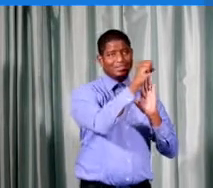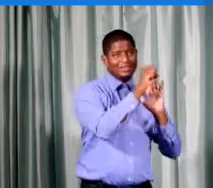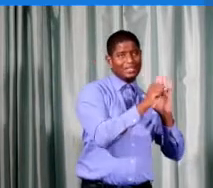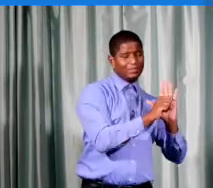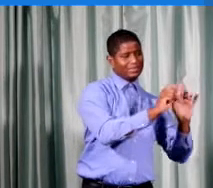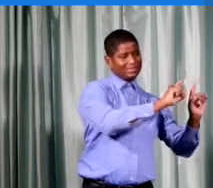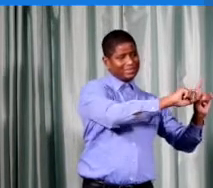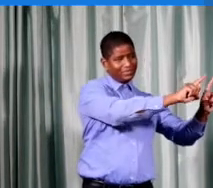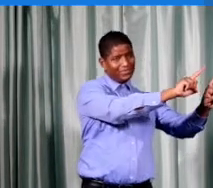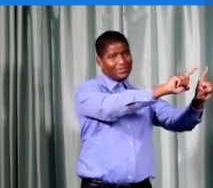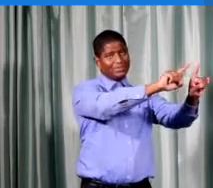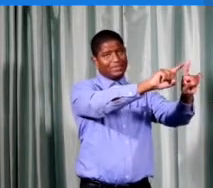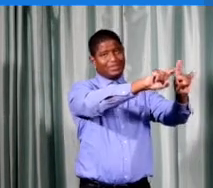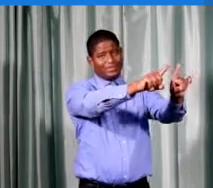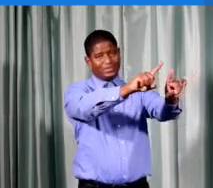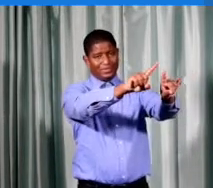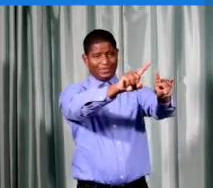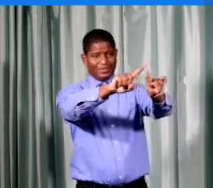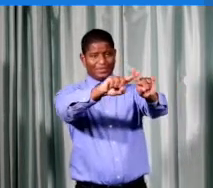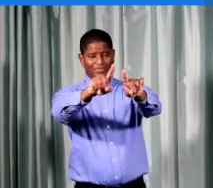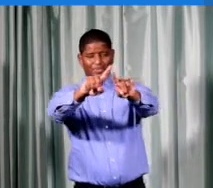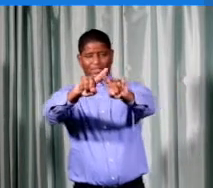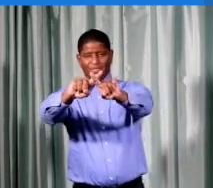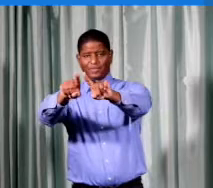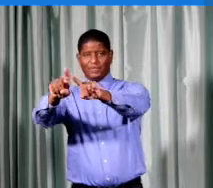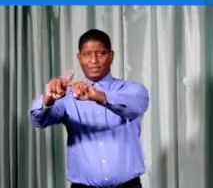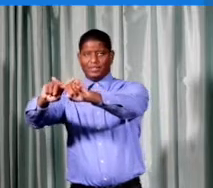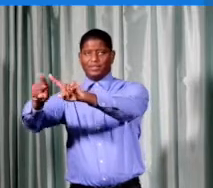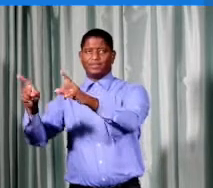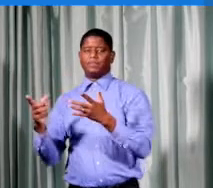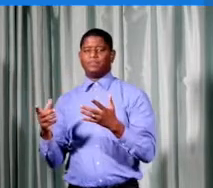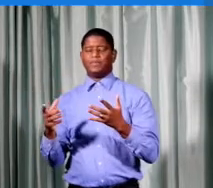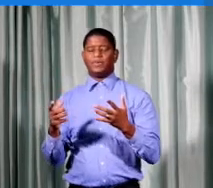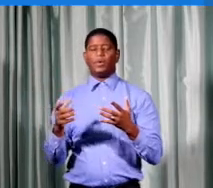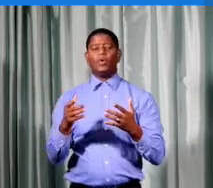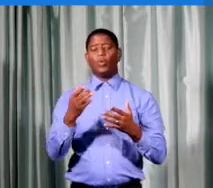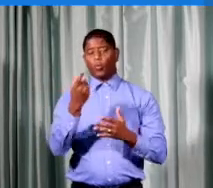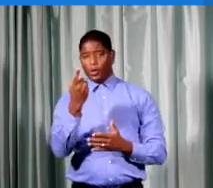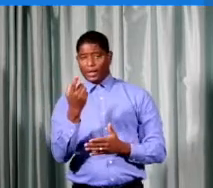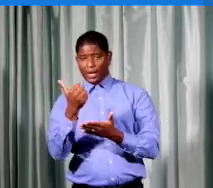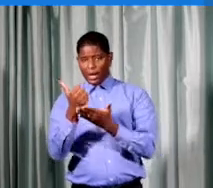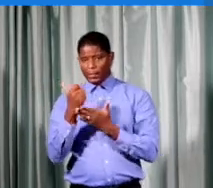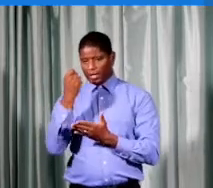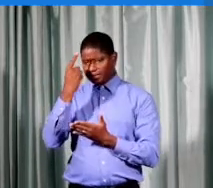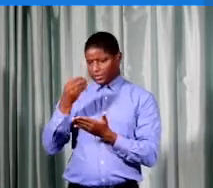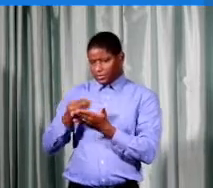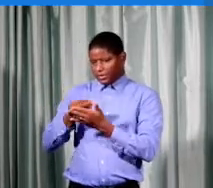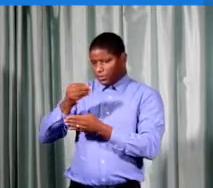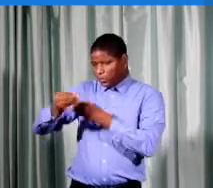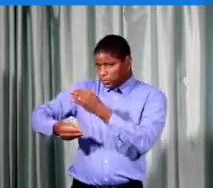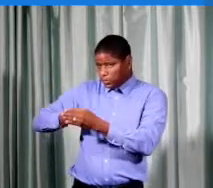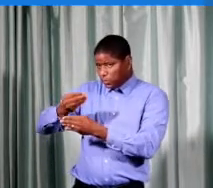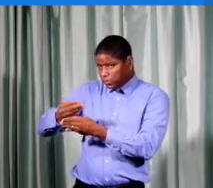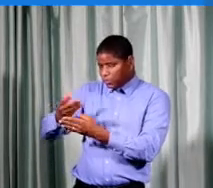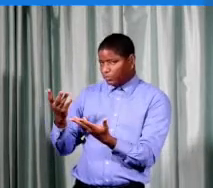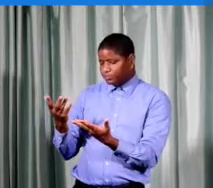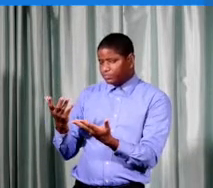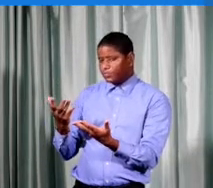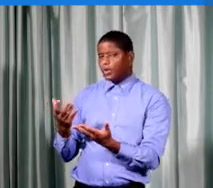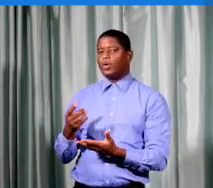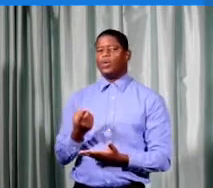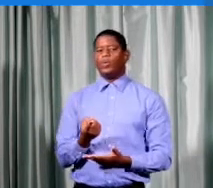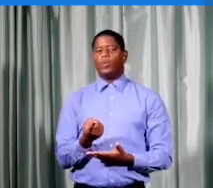statement that will literally tell you about cash, what happened to your cash, where the cash came